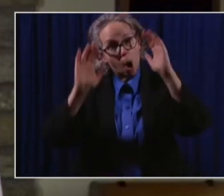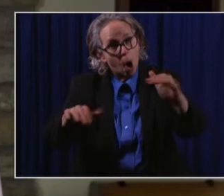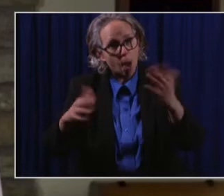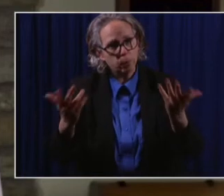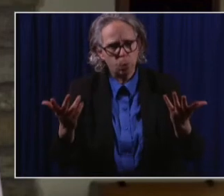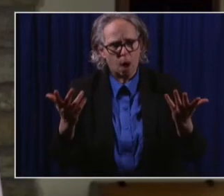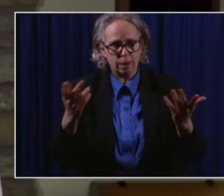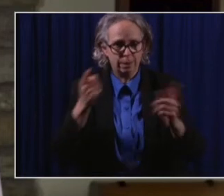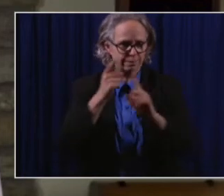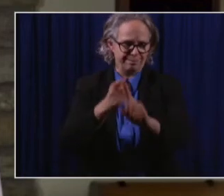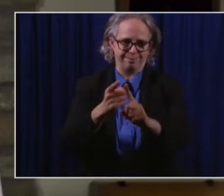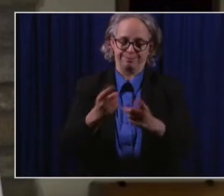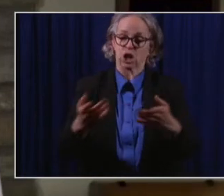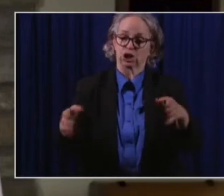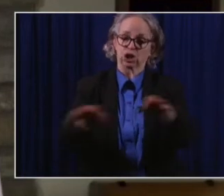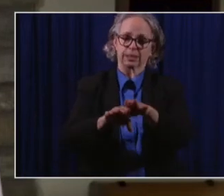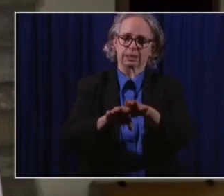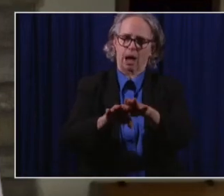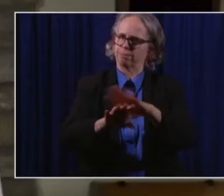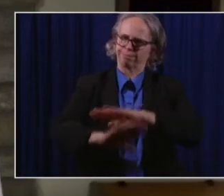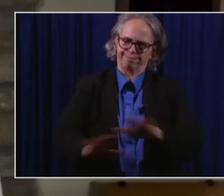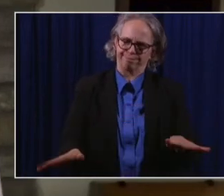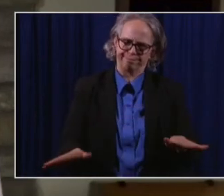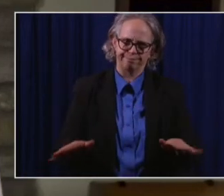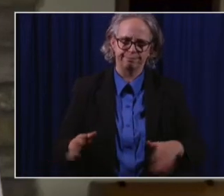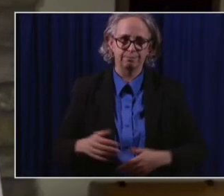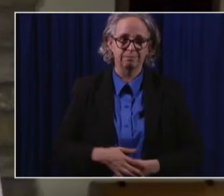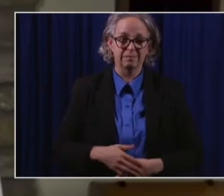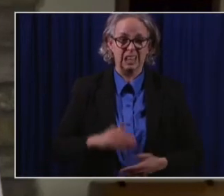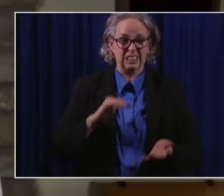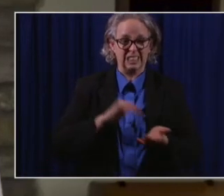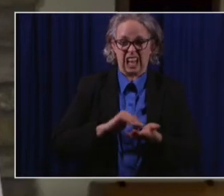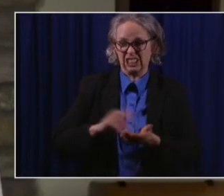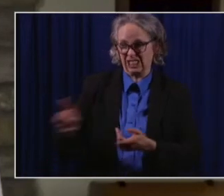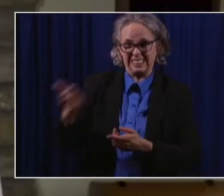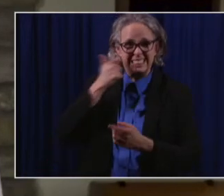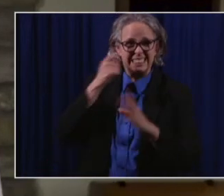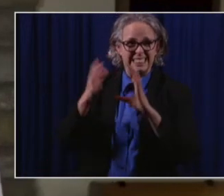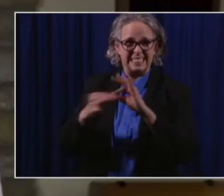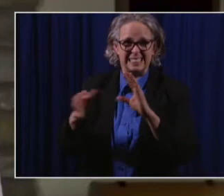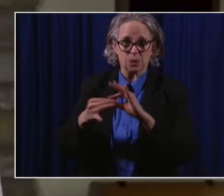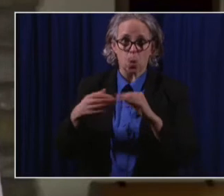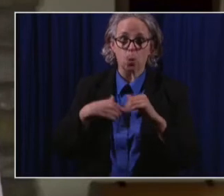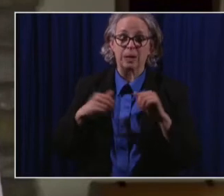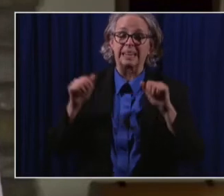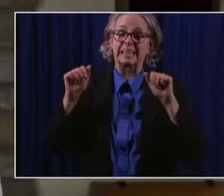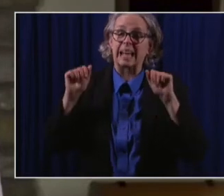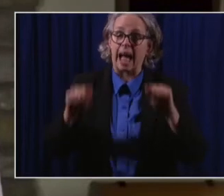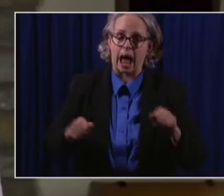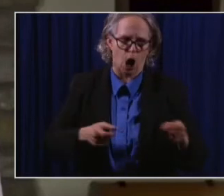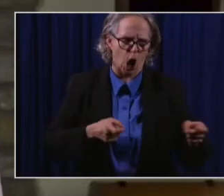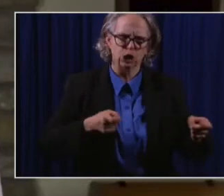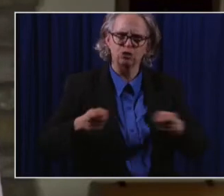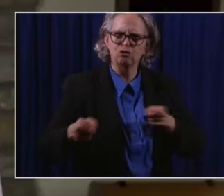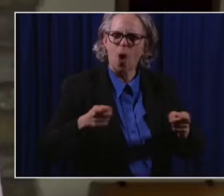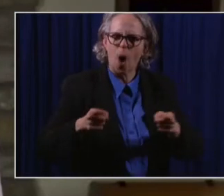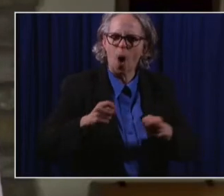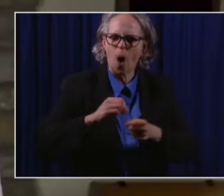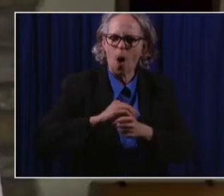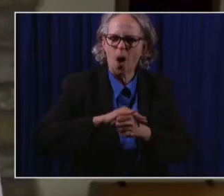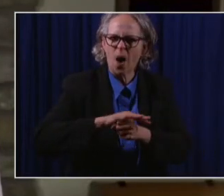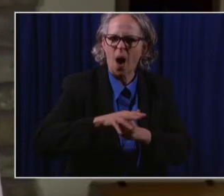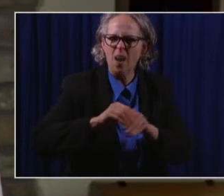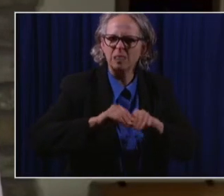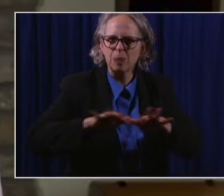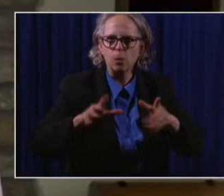do most of the things that we as Ohioans want to do. And we just ask people to do those.